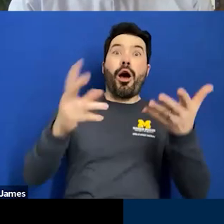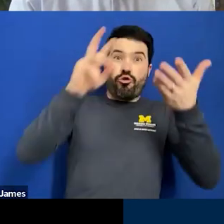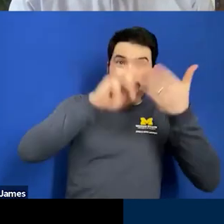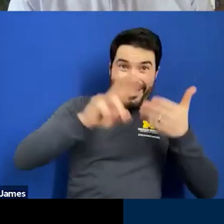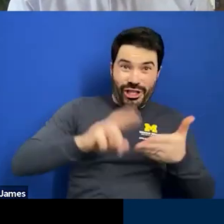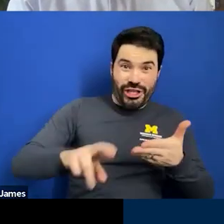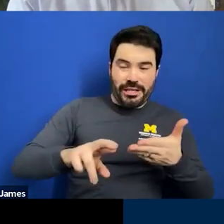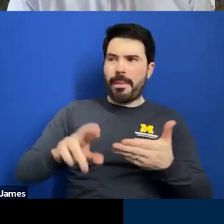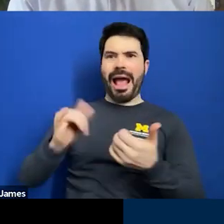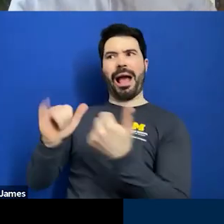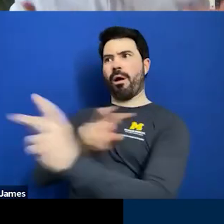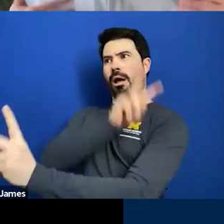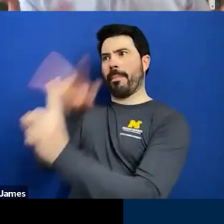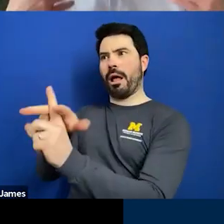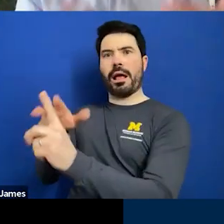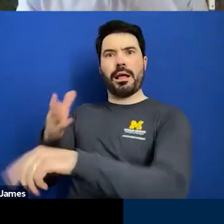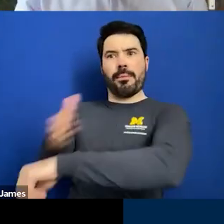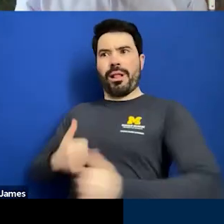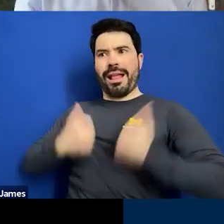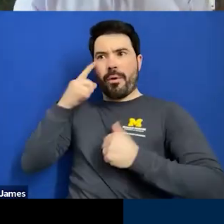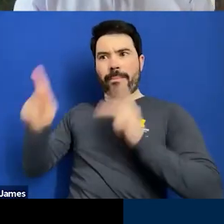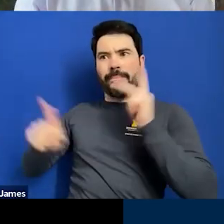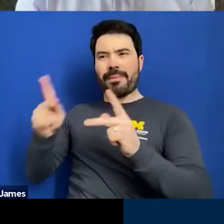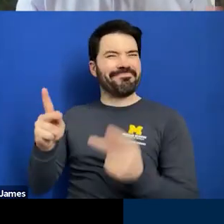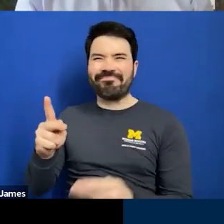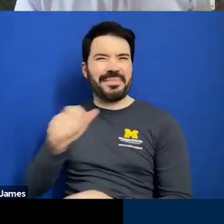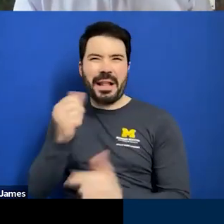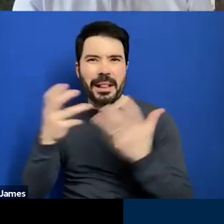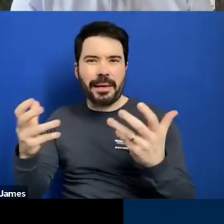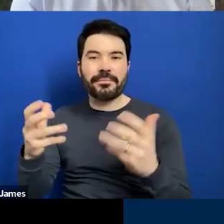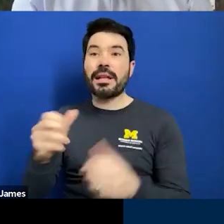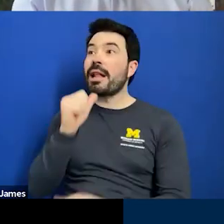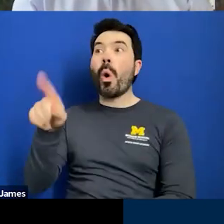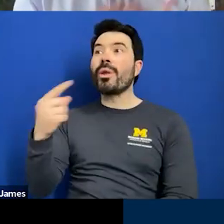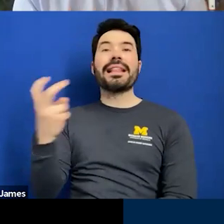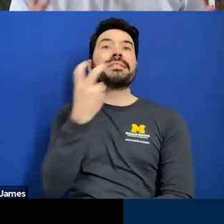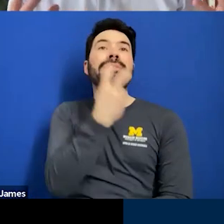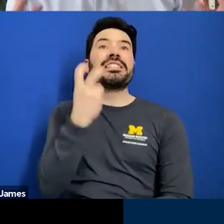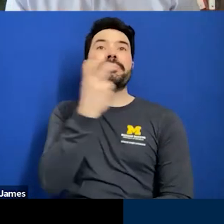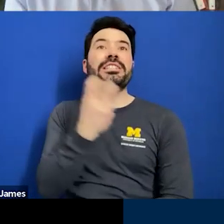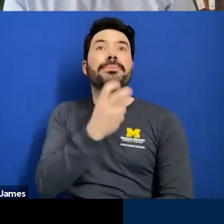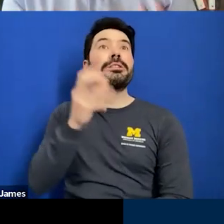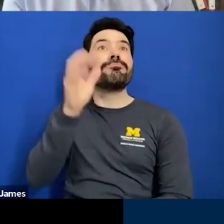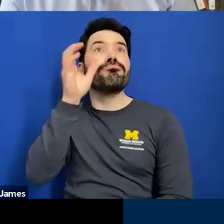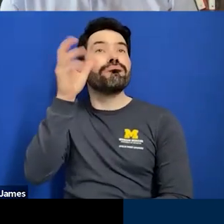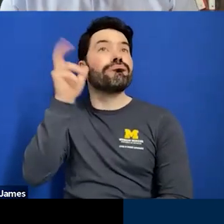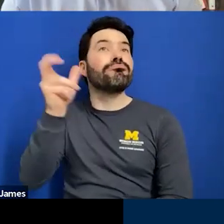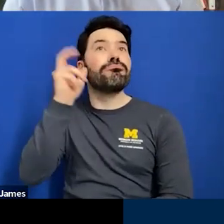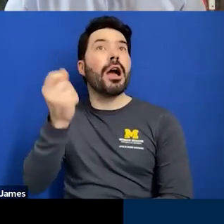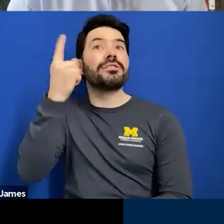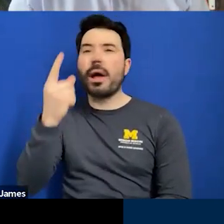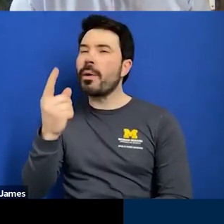make people's lives better? How do we not just focus on improving the speech perception score and actually improve the